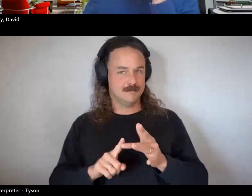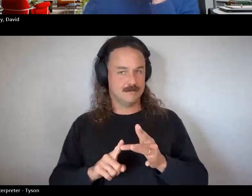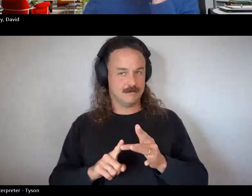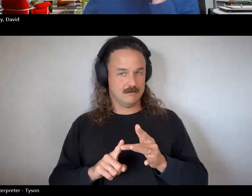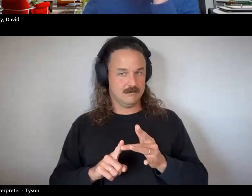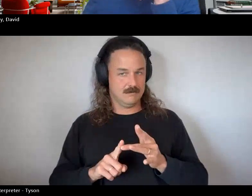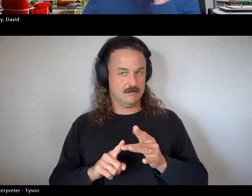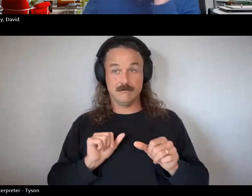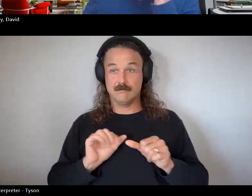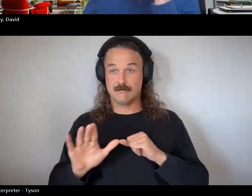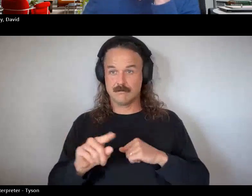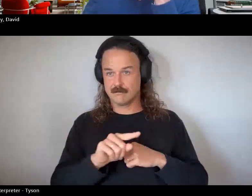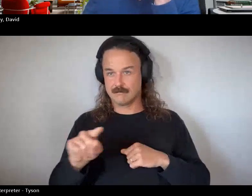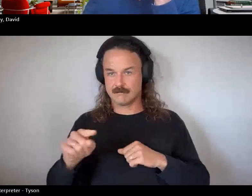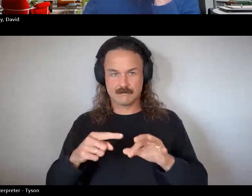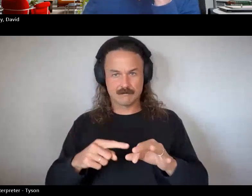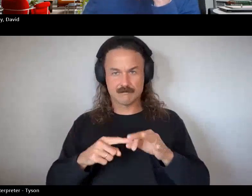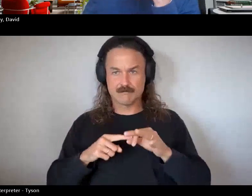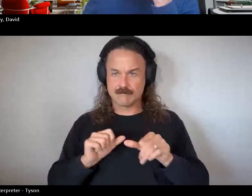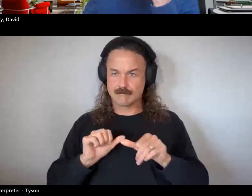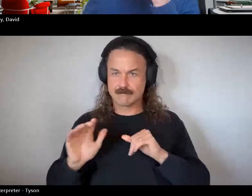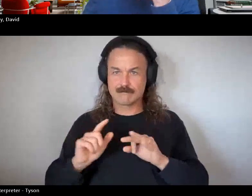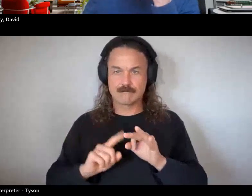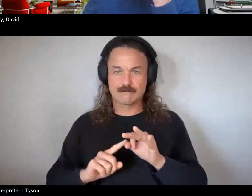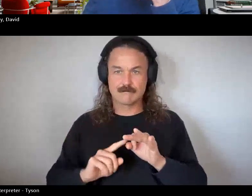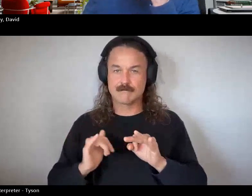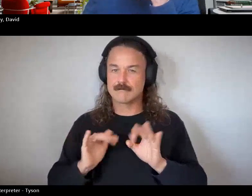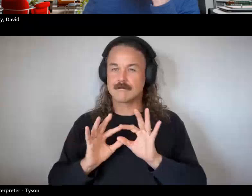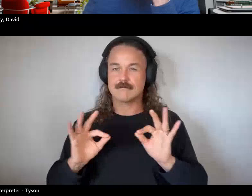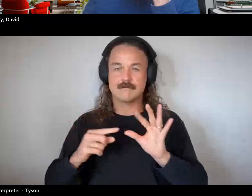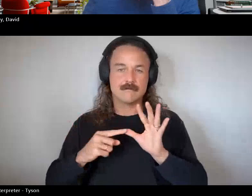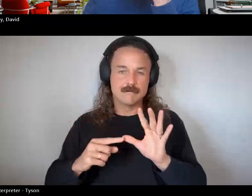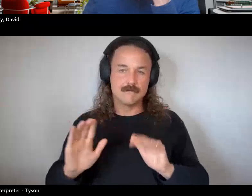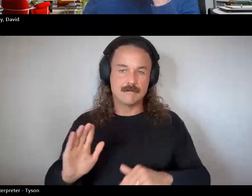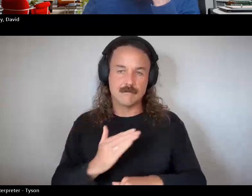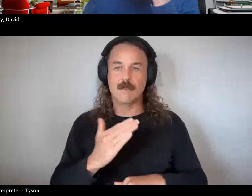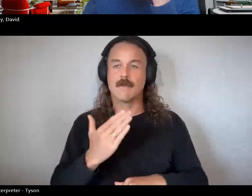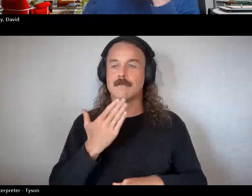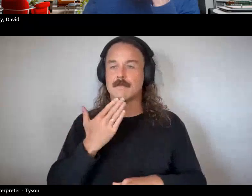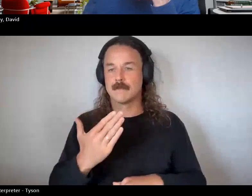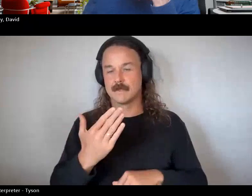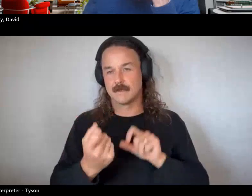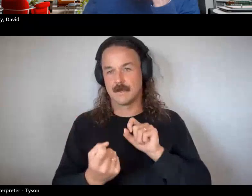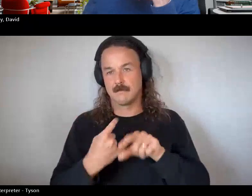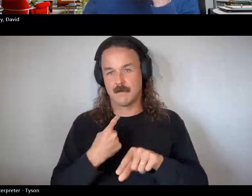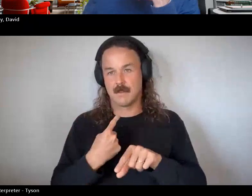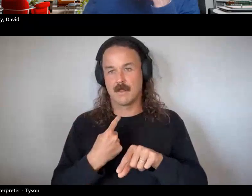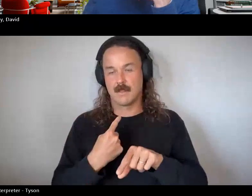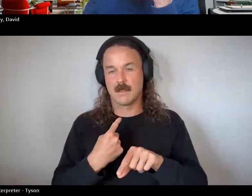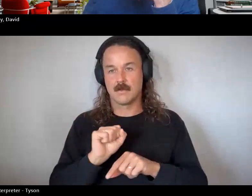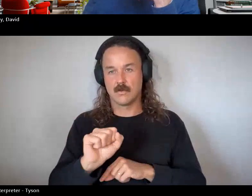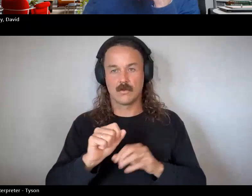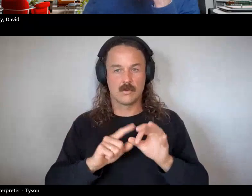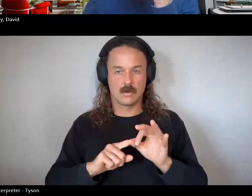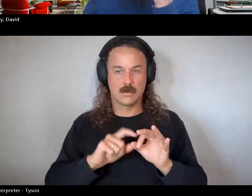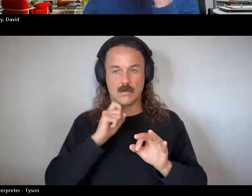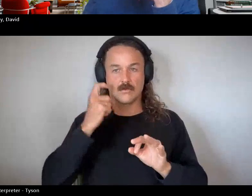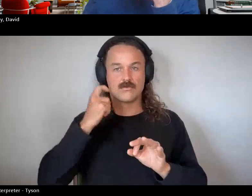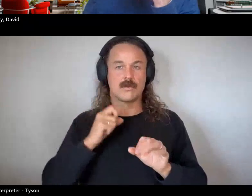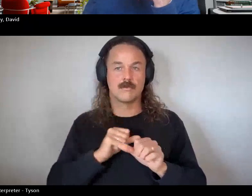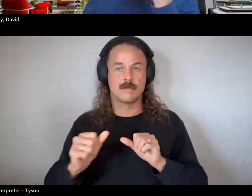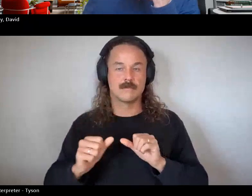all of them, but again, send your questions through to the email address as well, and we'll do our best to respond. But yes, I'd just like